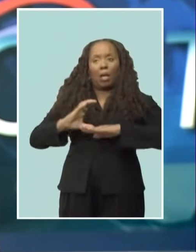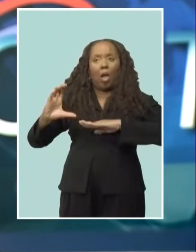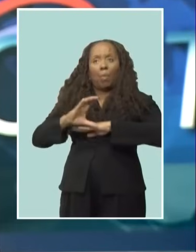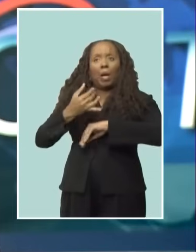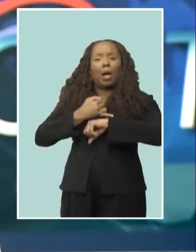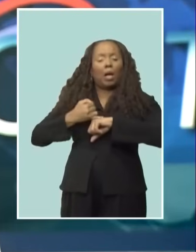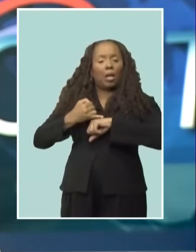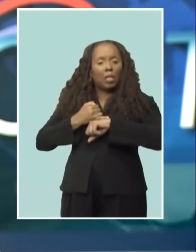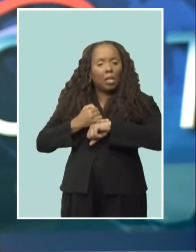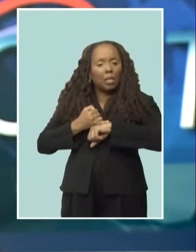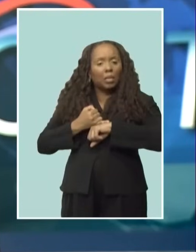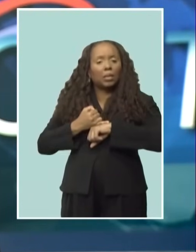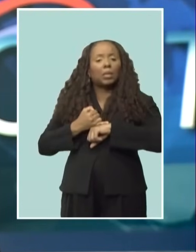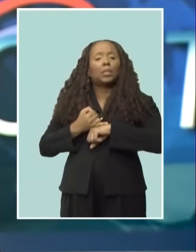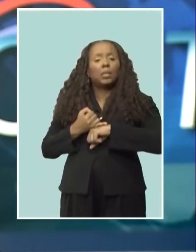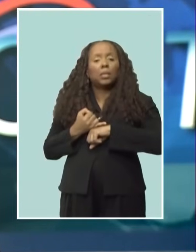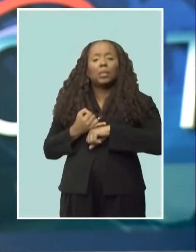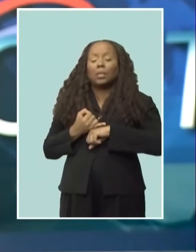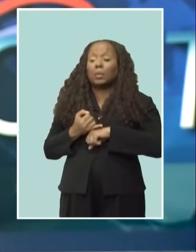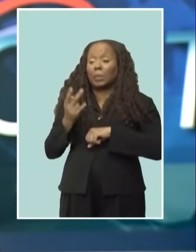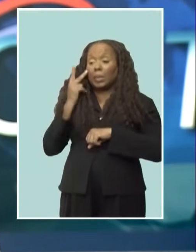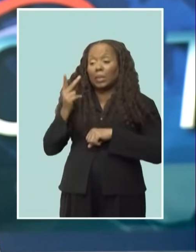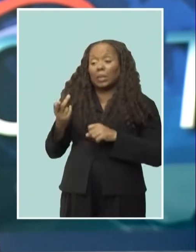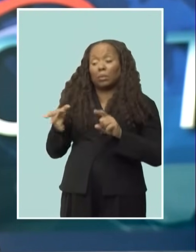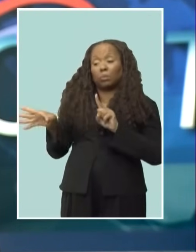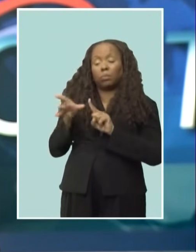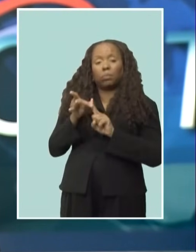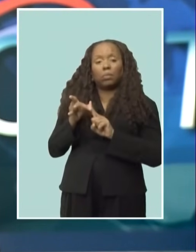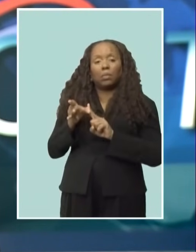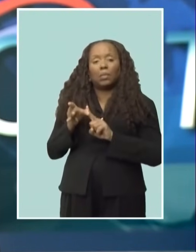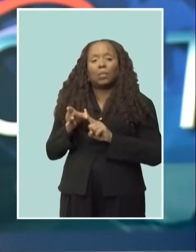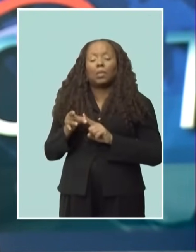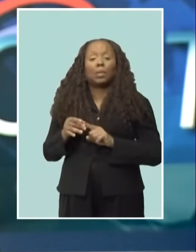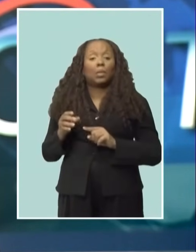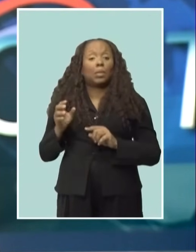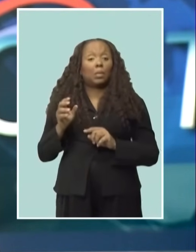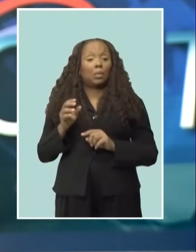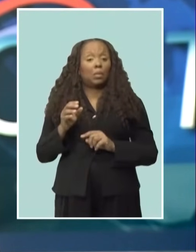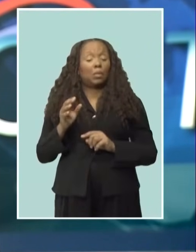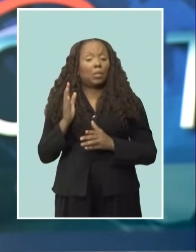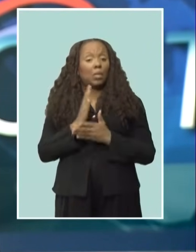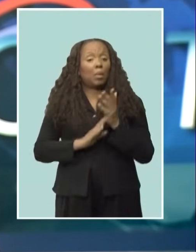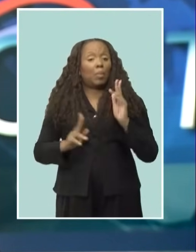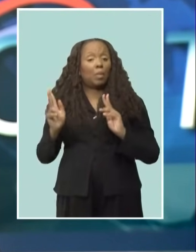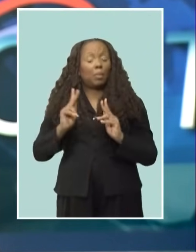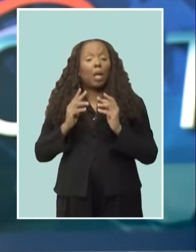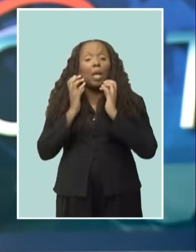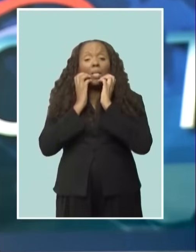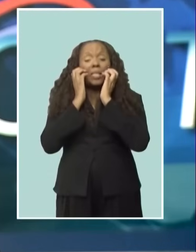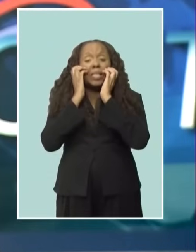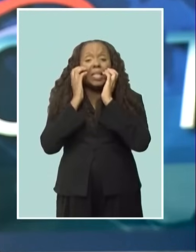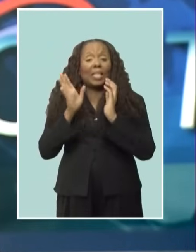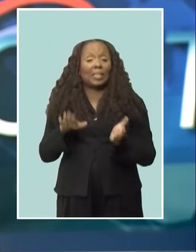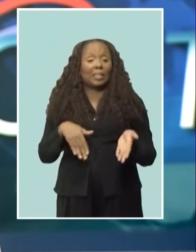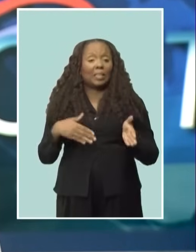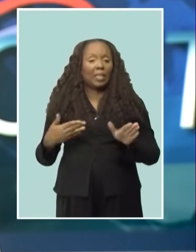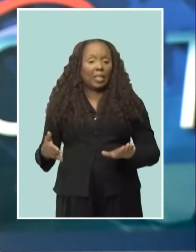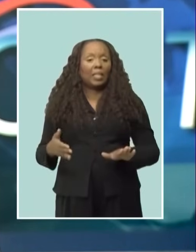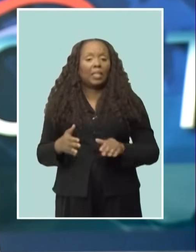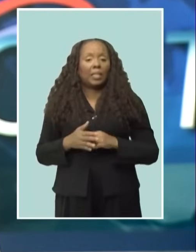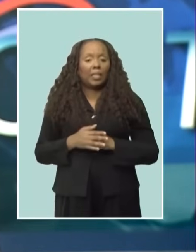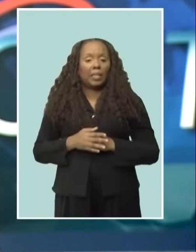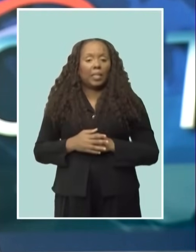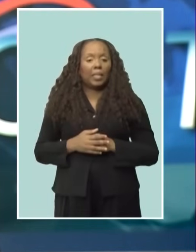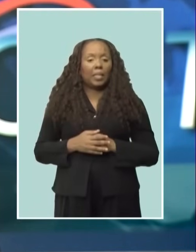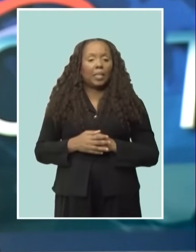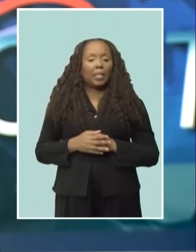she reminded that it is a deadly disease. She says it has a characteristic pattern in the way it develops. According to her,